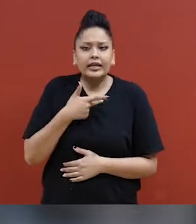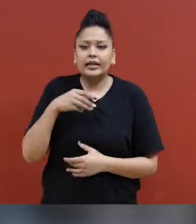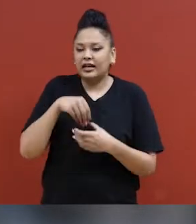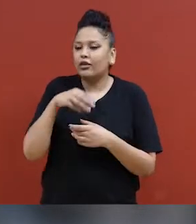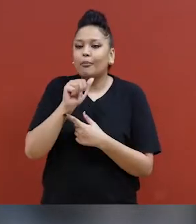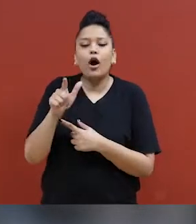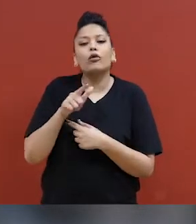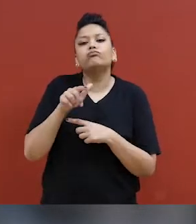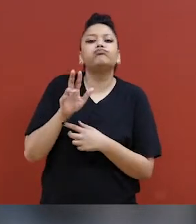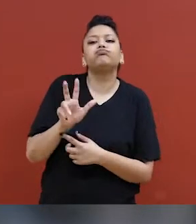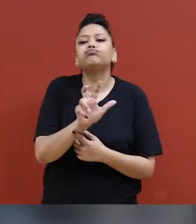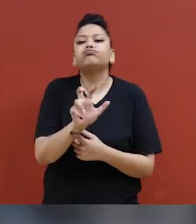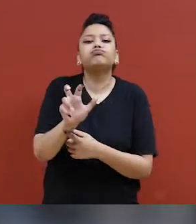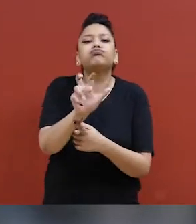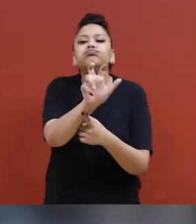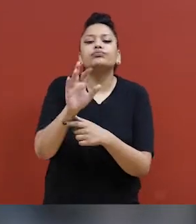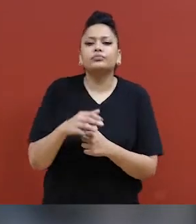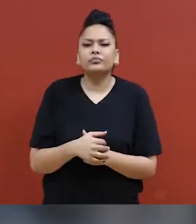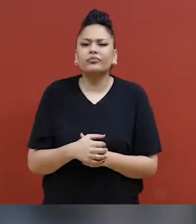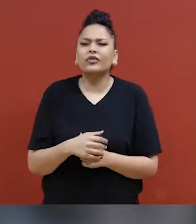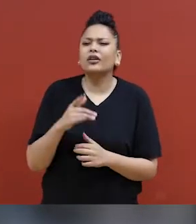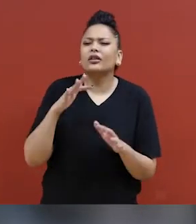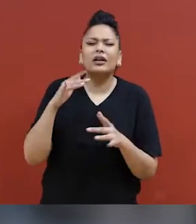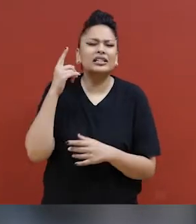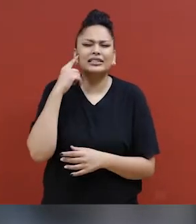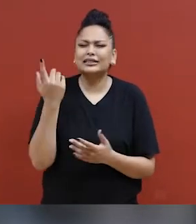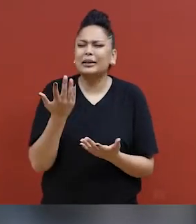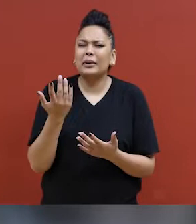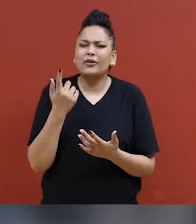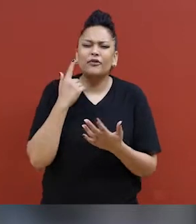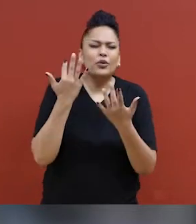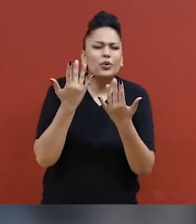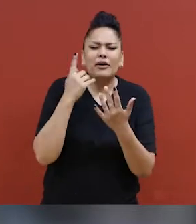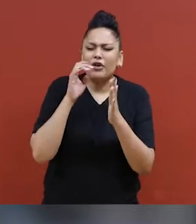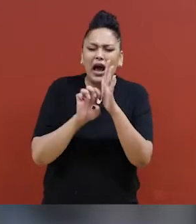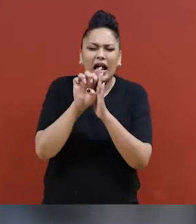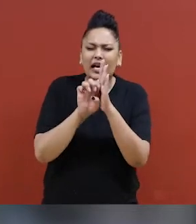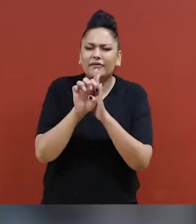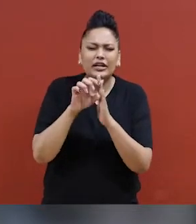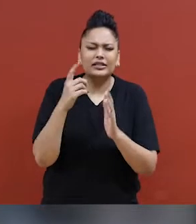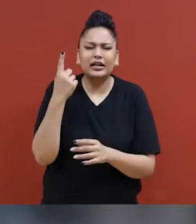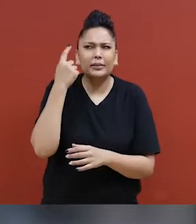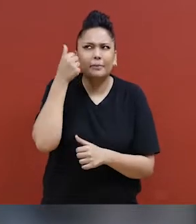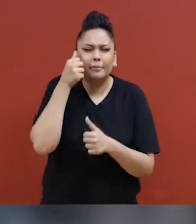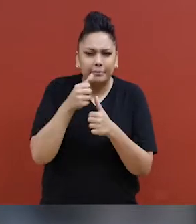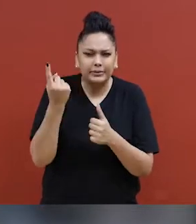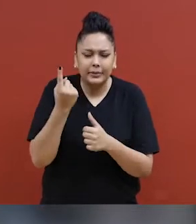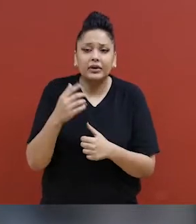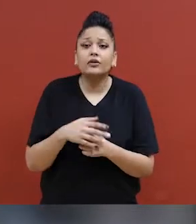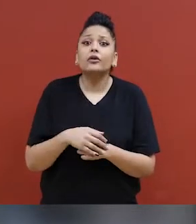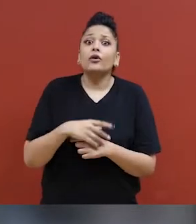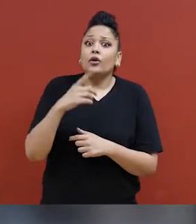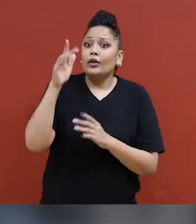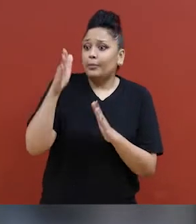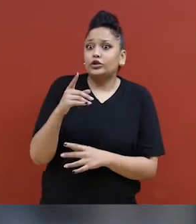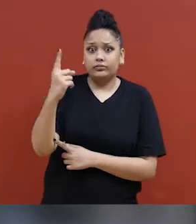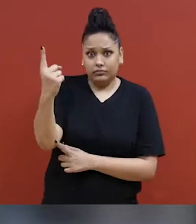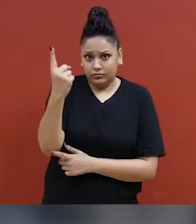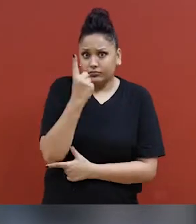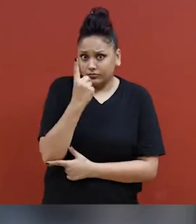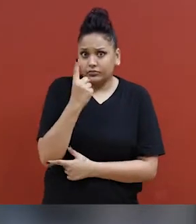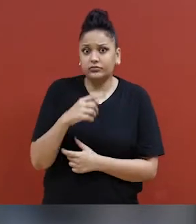the mall, and I think we were waiting for the elevator or something, and somebody came up and